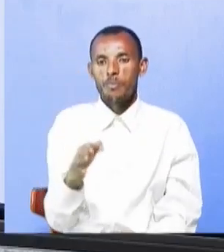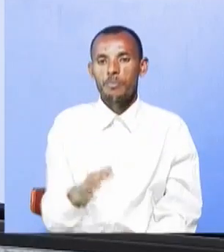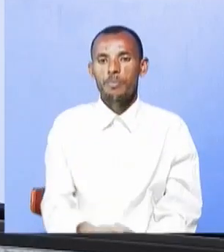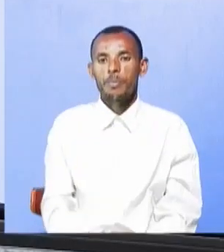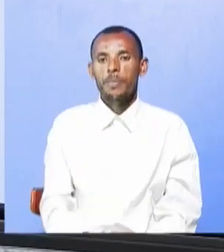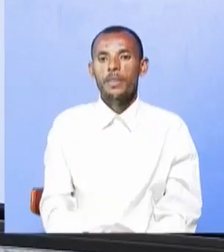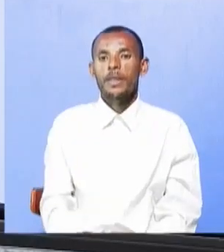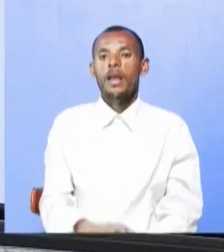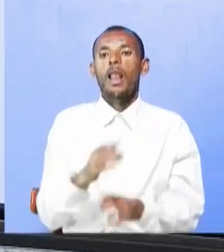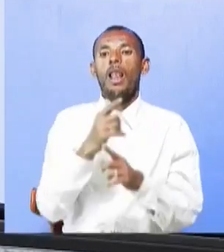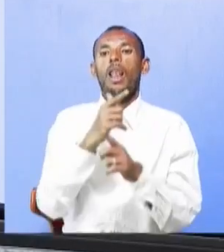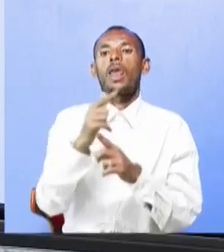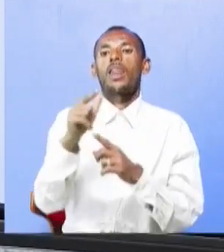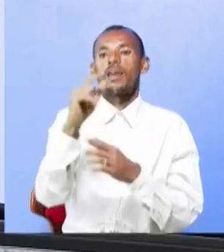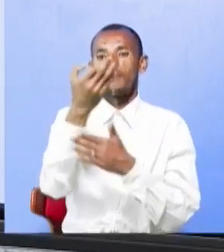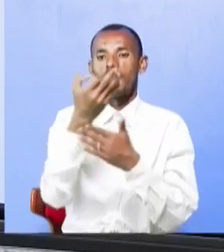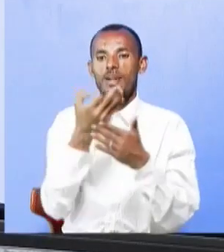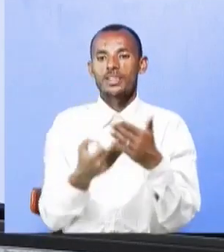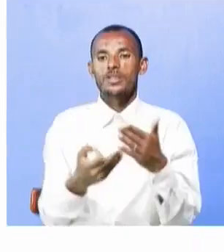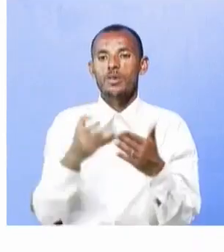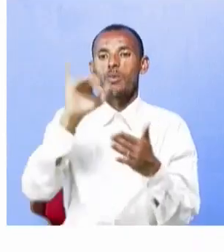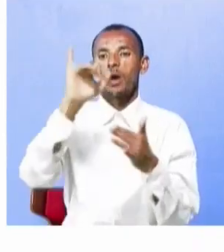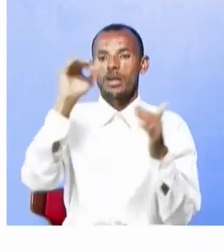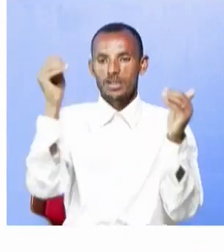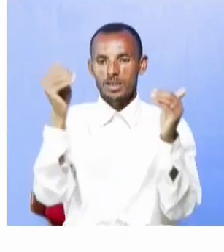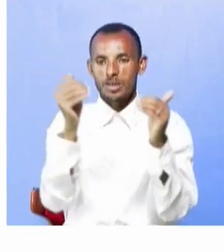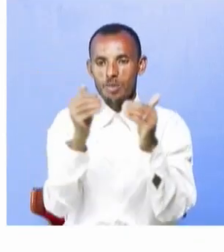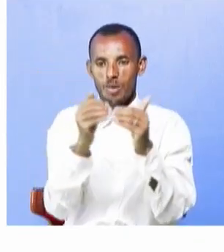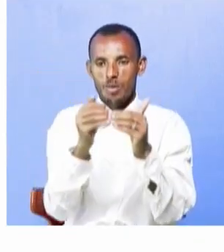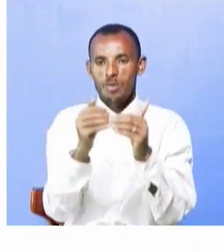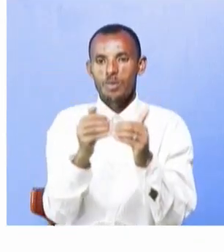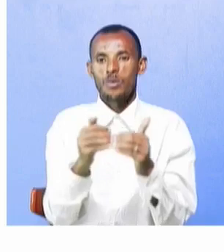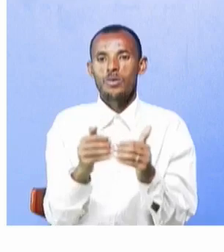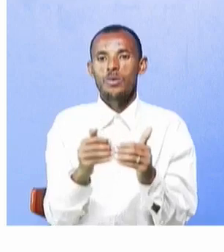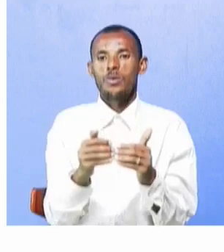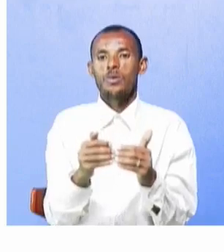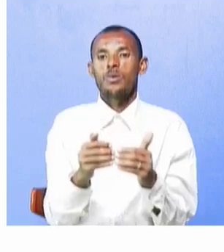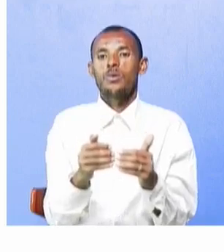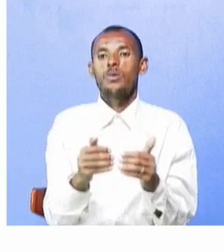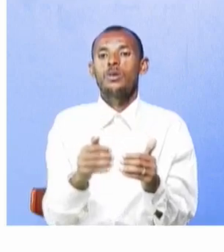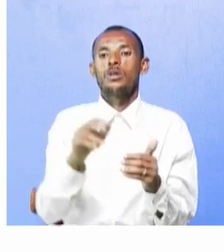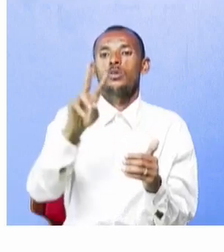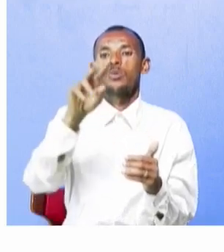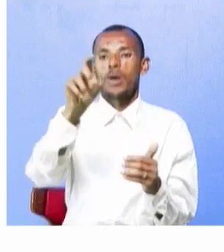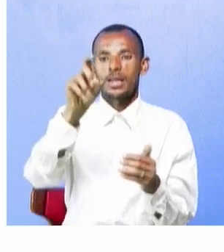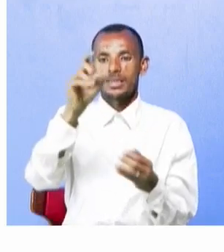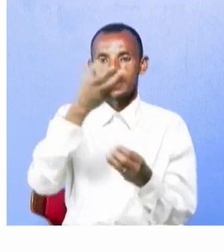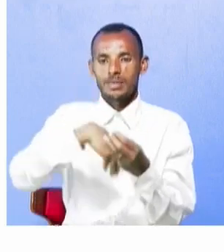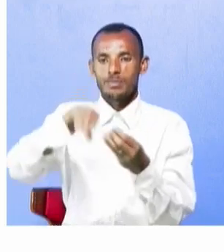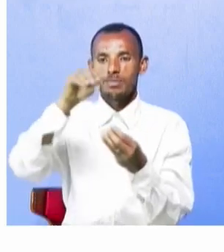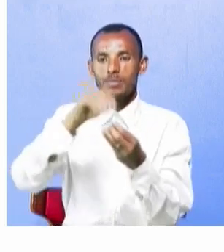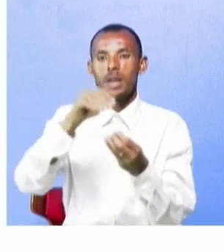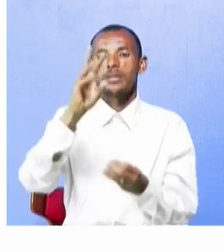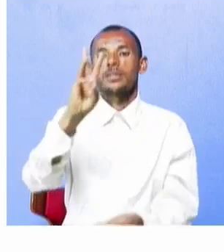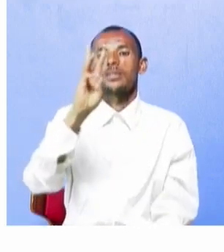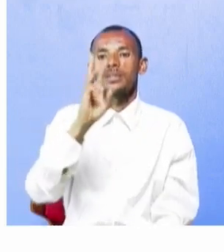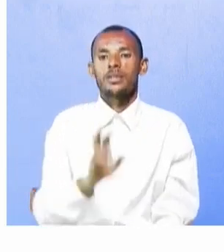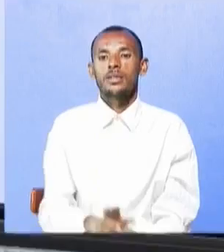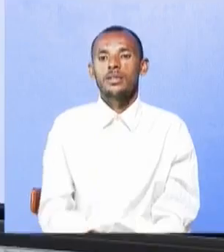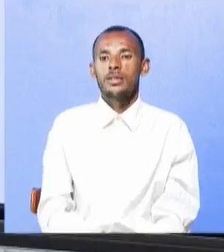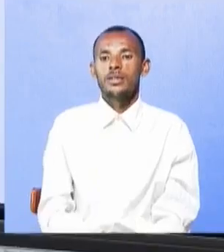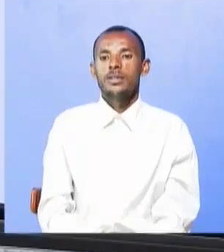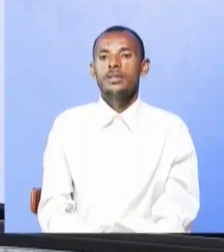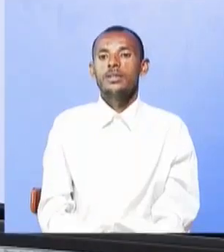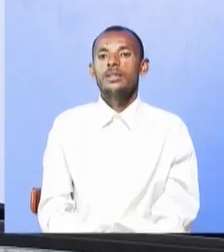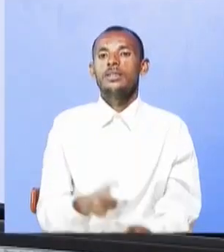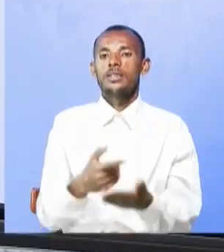a linear function y is equal to 2x plus 6, okay?